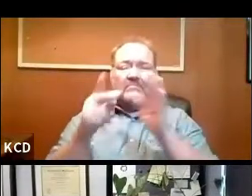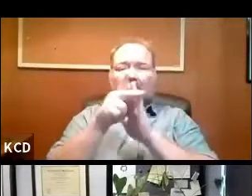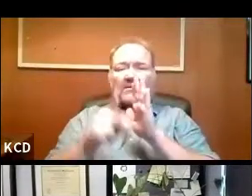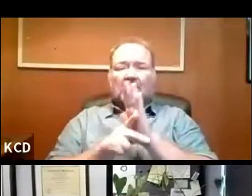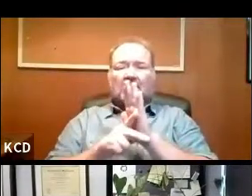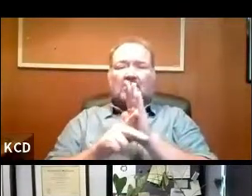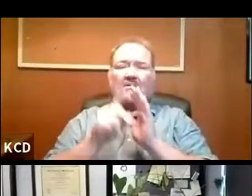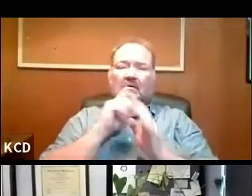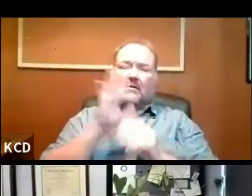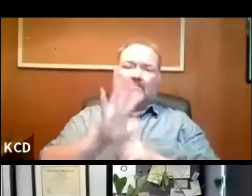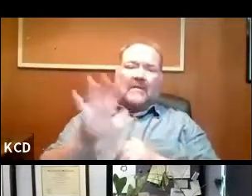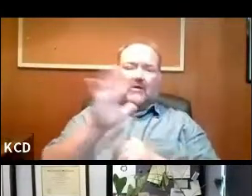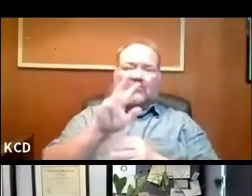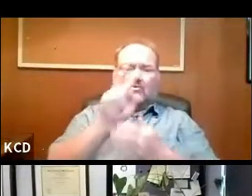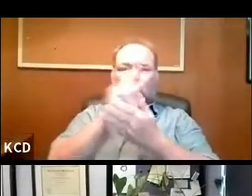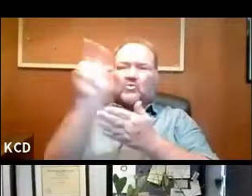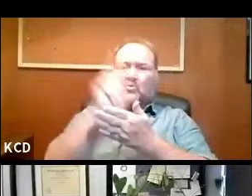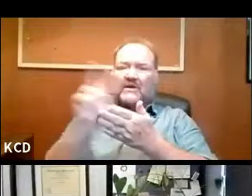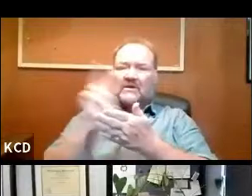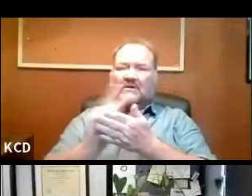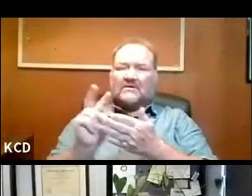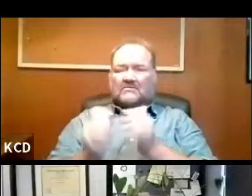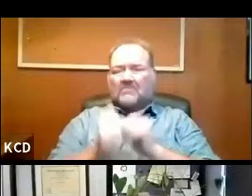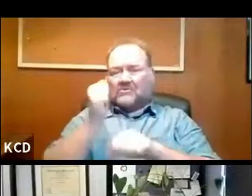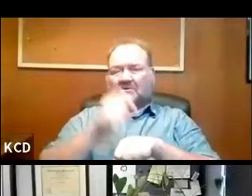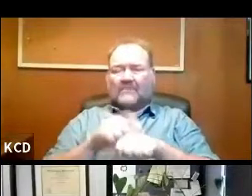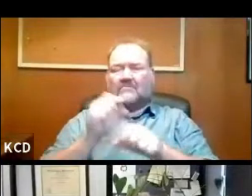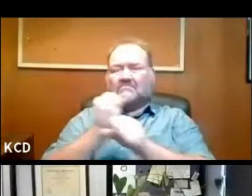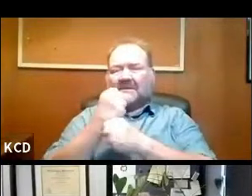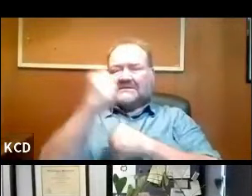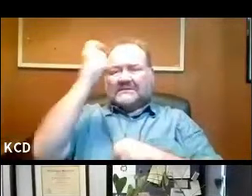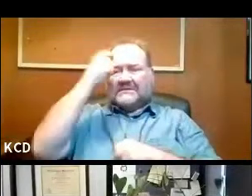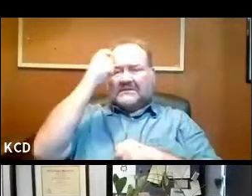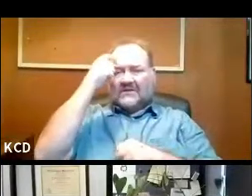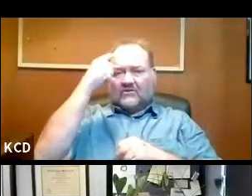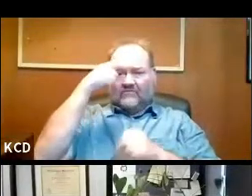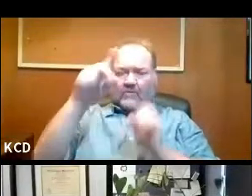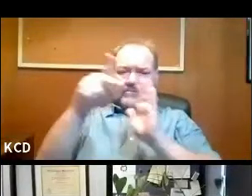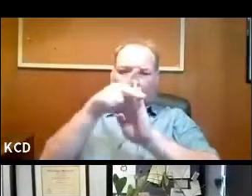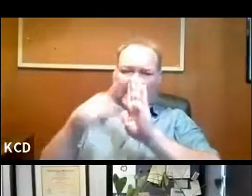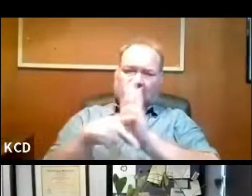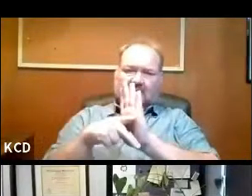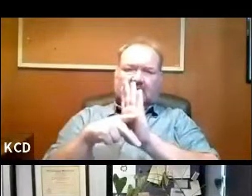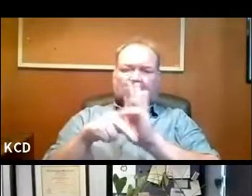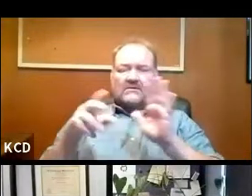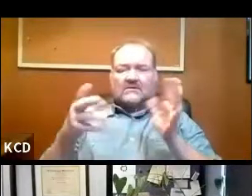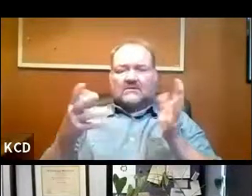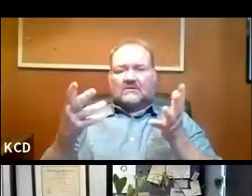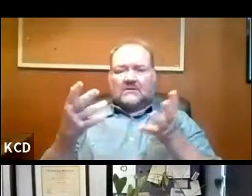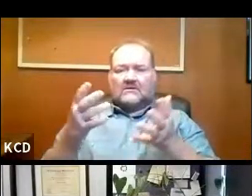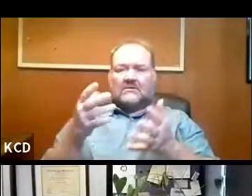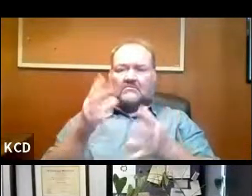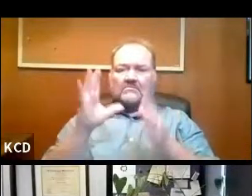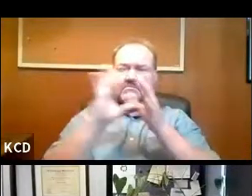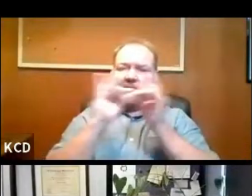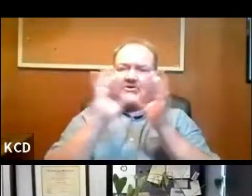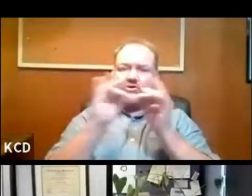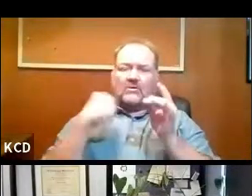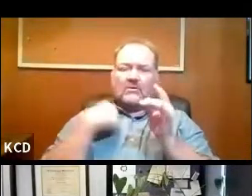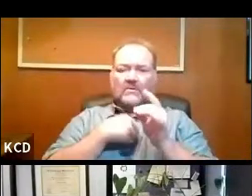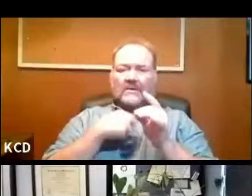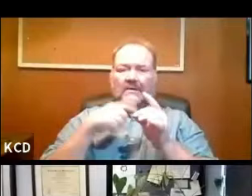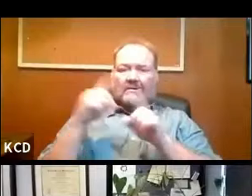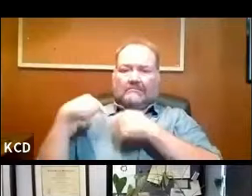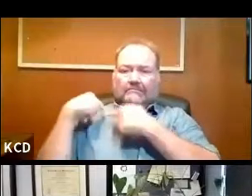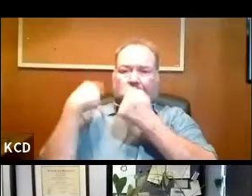are at about 2 week intervals for the most part. So I think it makes sense for policy wise, as well as he mentioned that we've been going